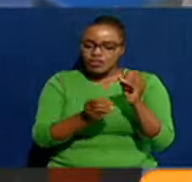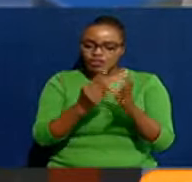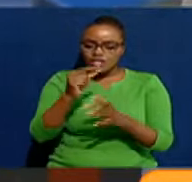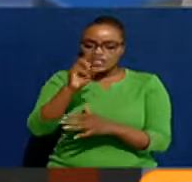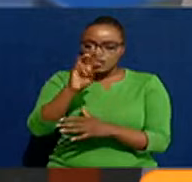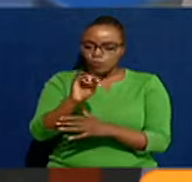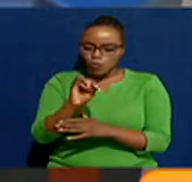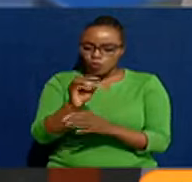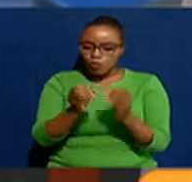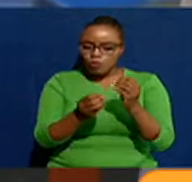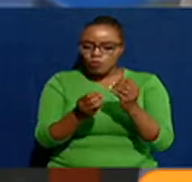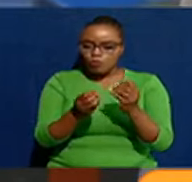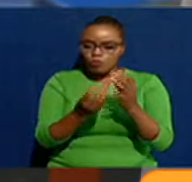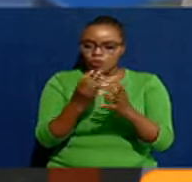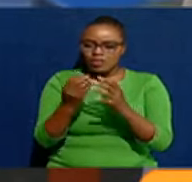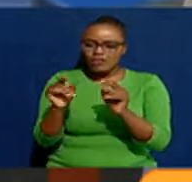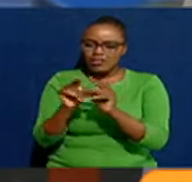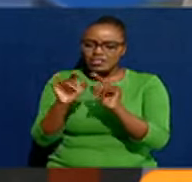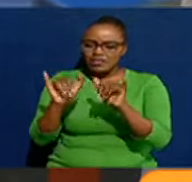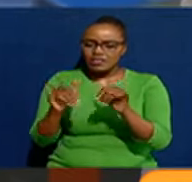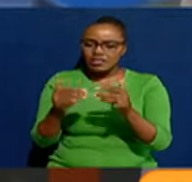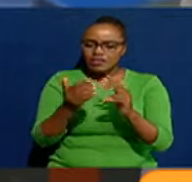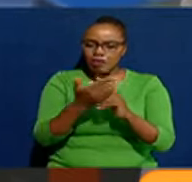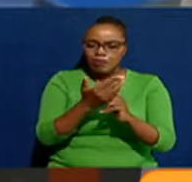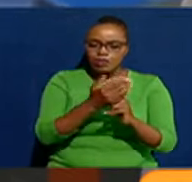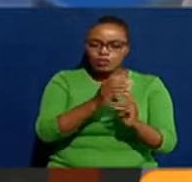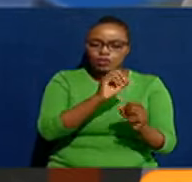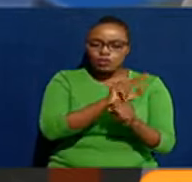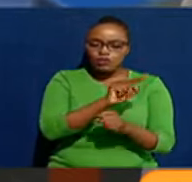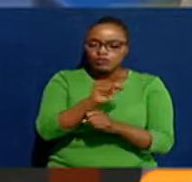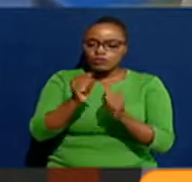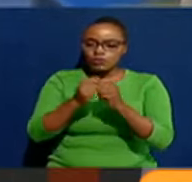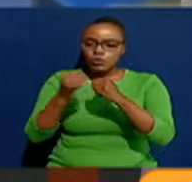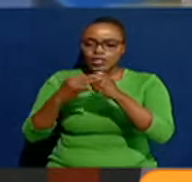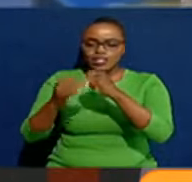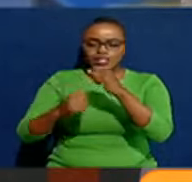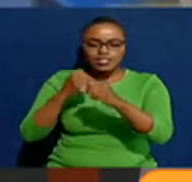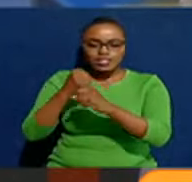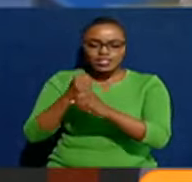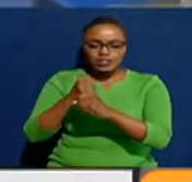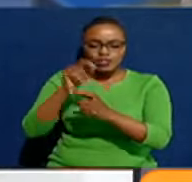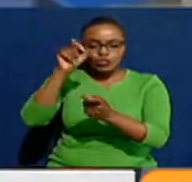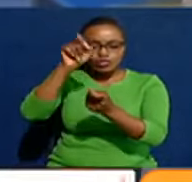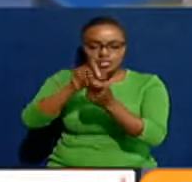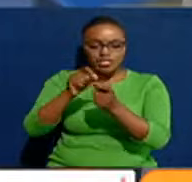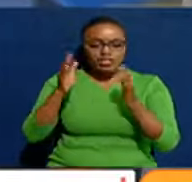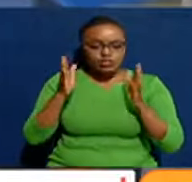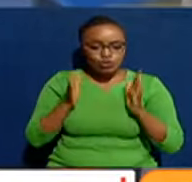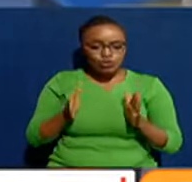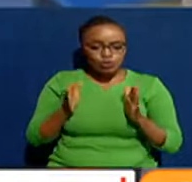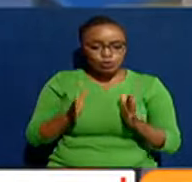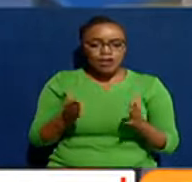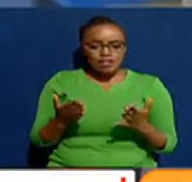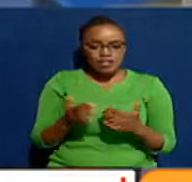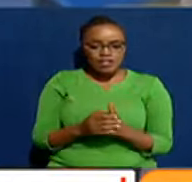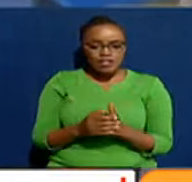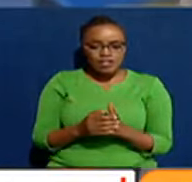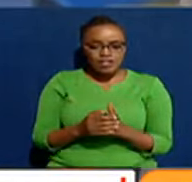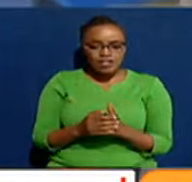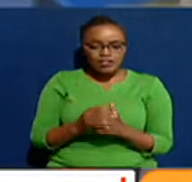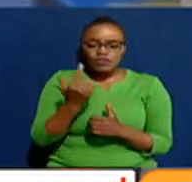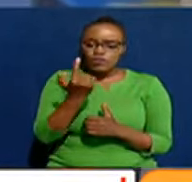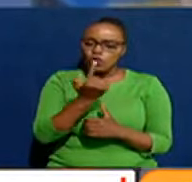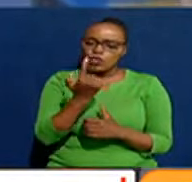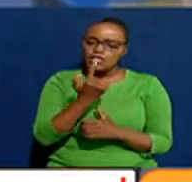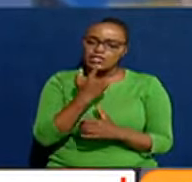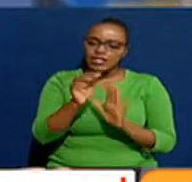product takes between 12 to 15 years. To test it on humans? I'm just giving